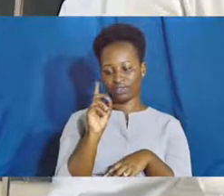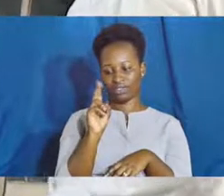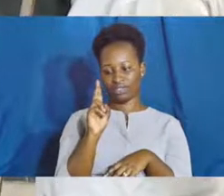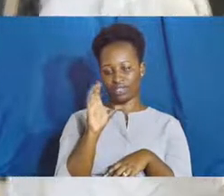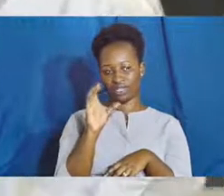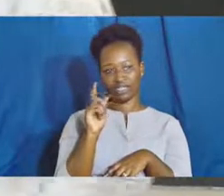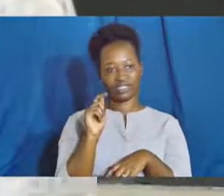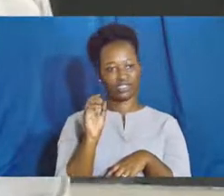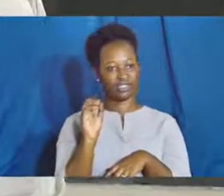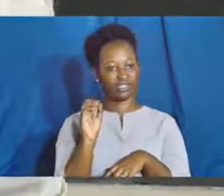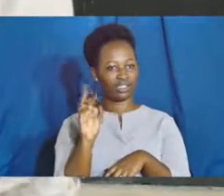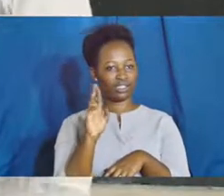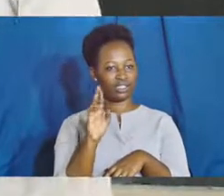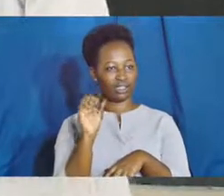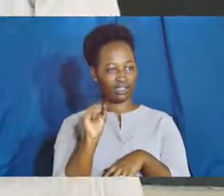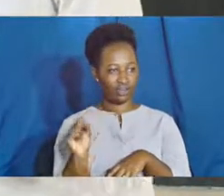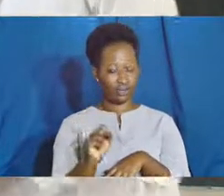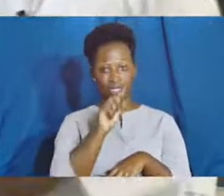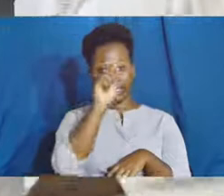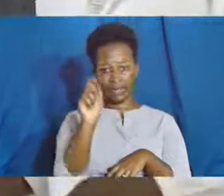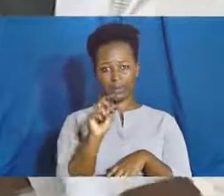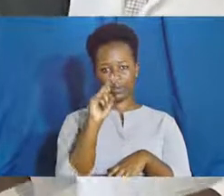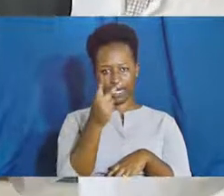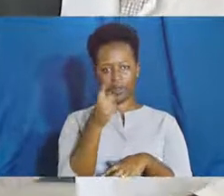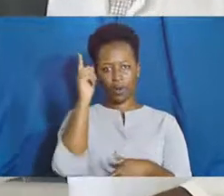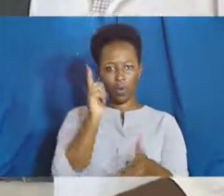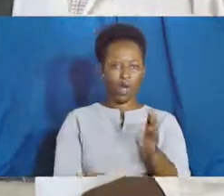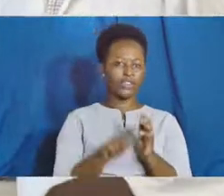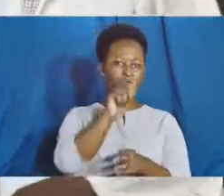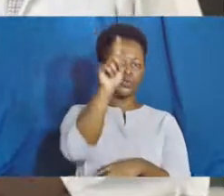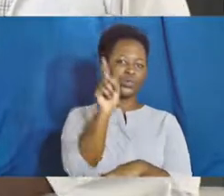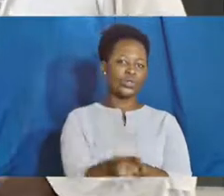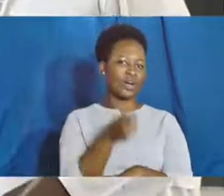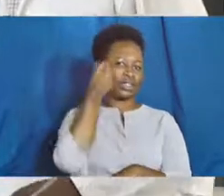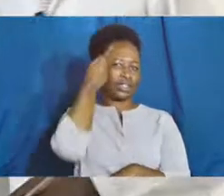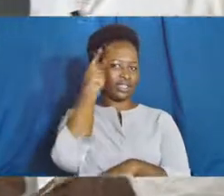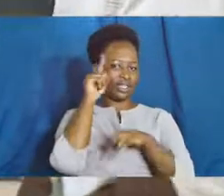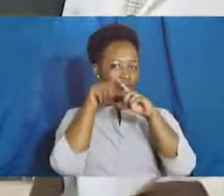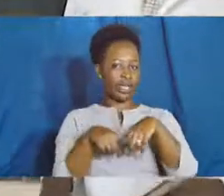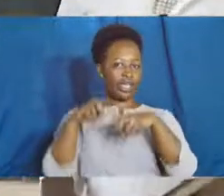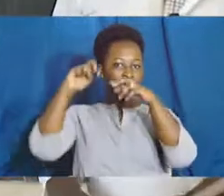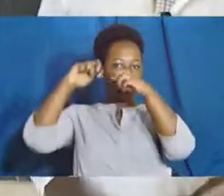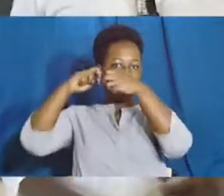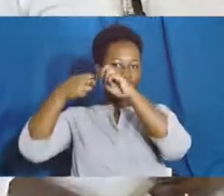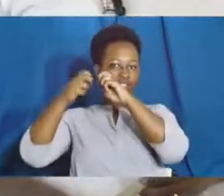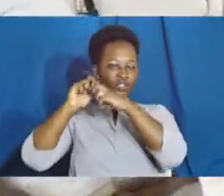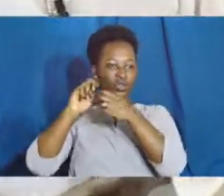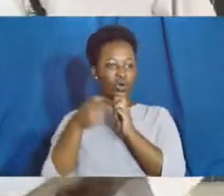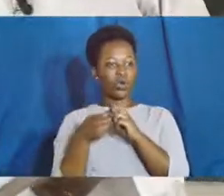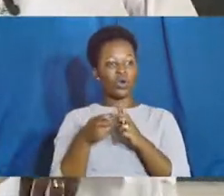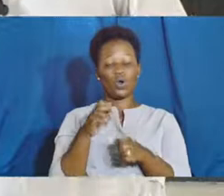And the question number two: what do you understand by electrical complex